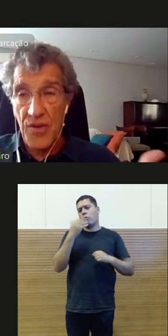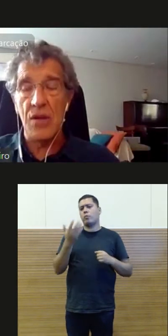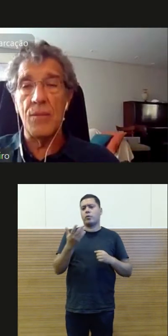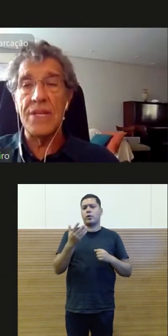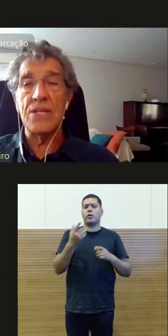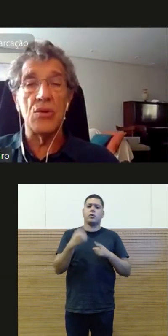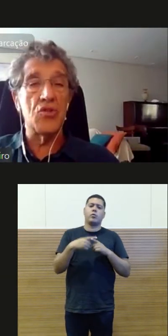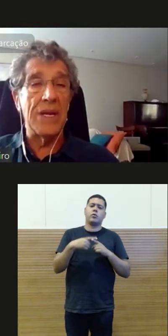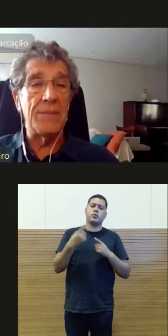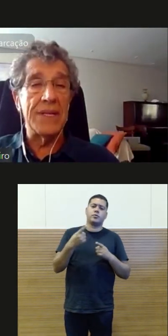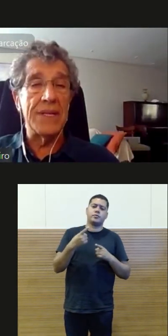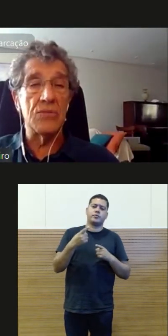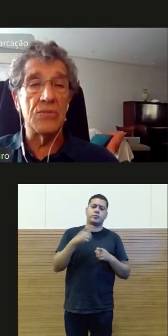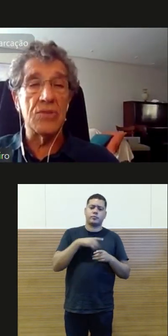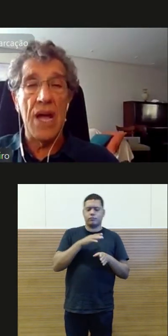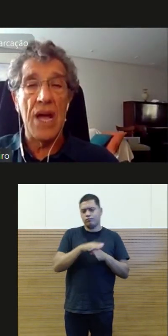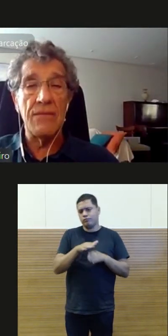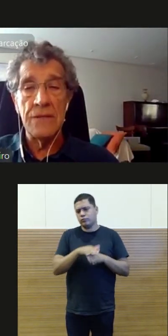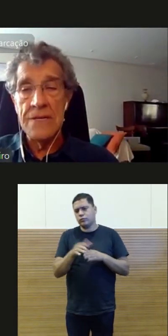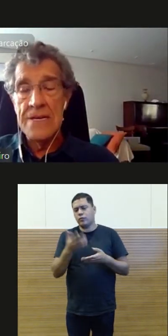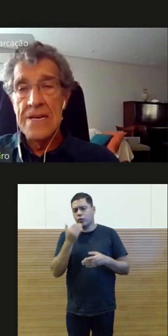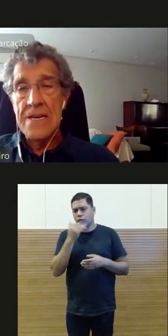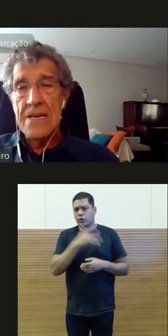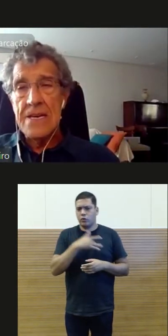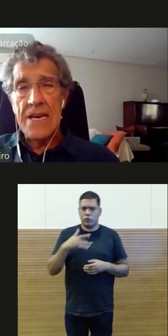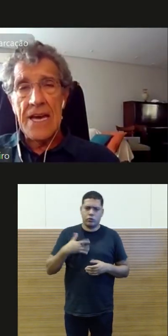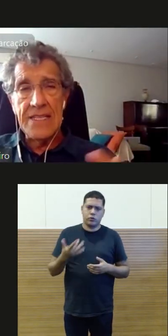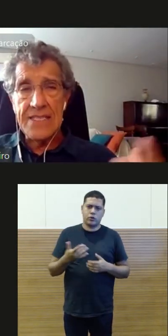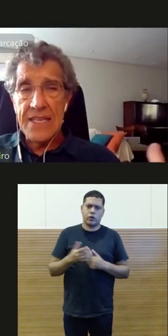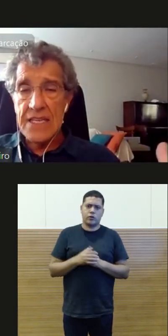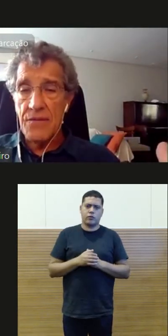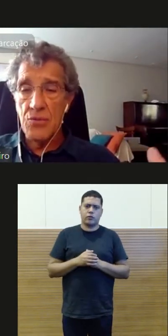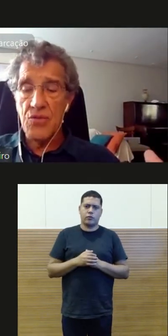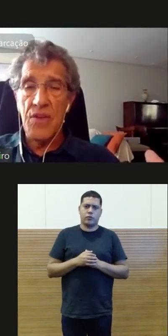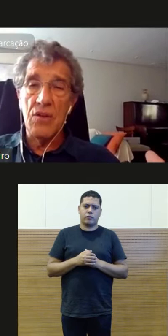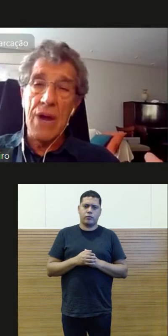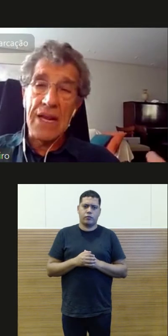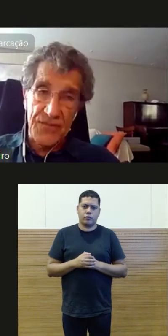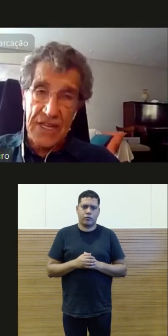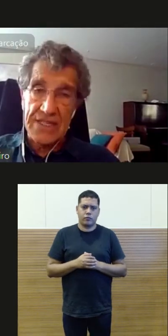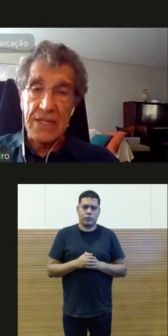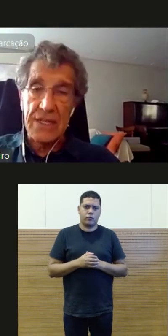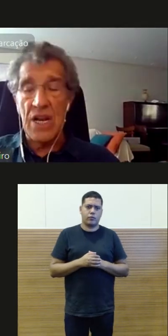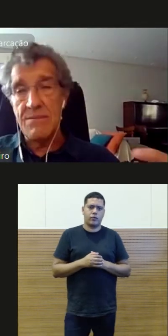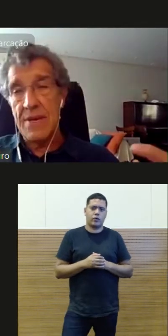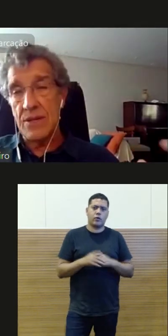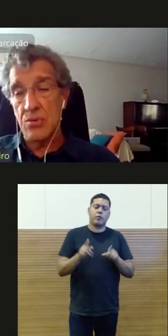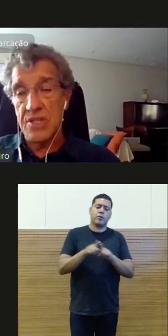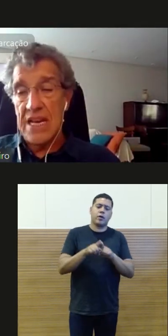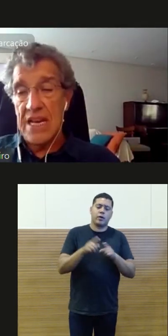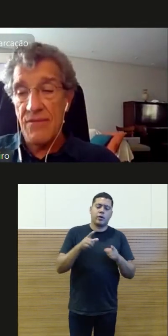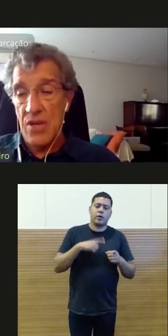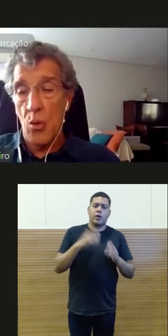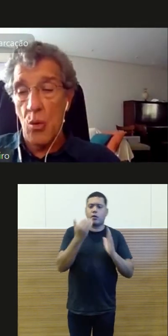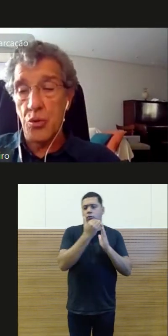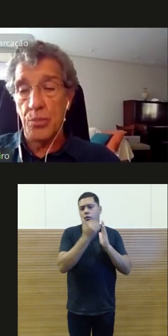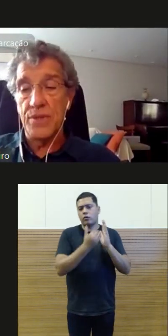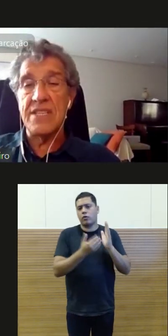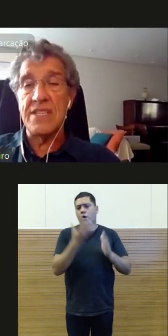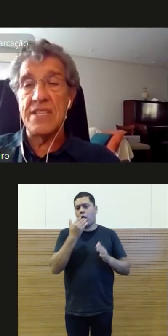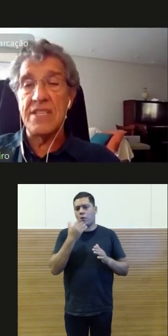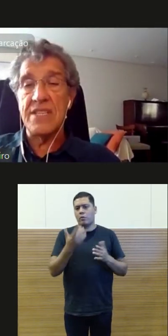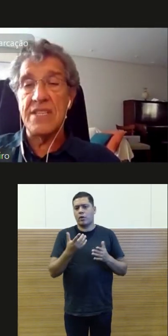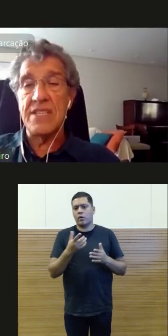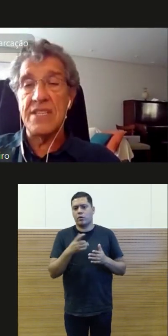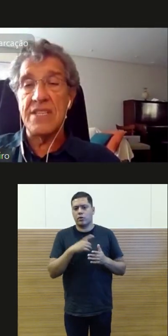this processing of food when we make recommendations on healthy foods or healthy feeding.